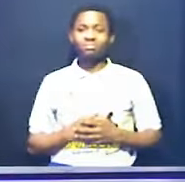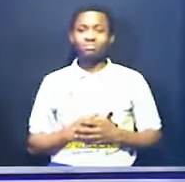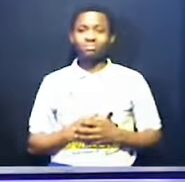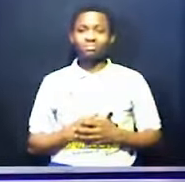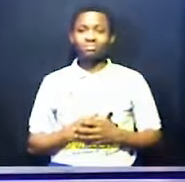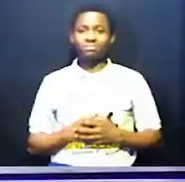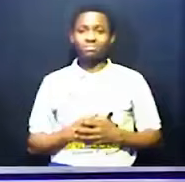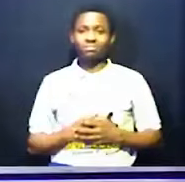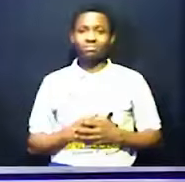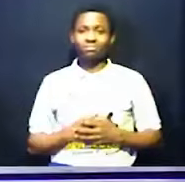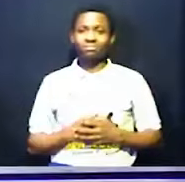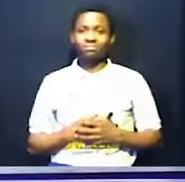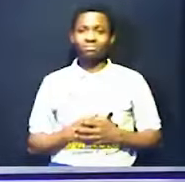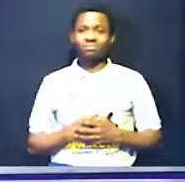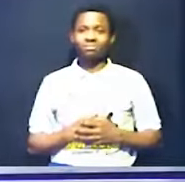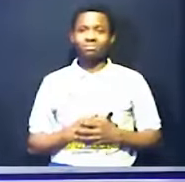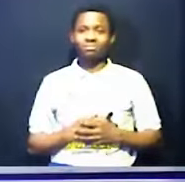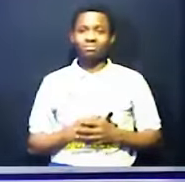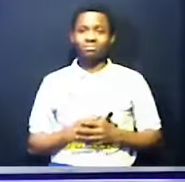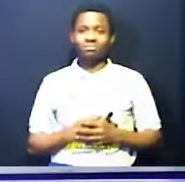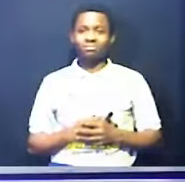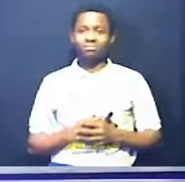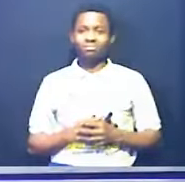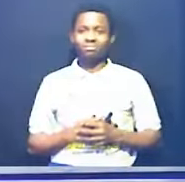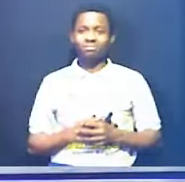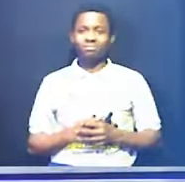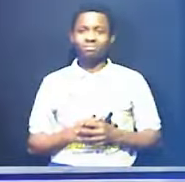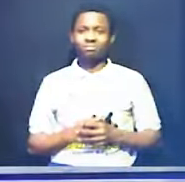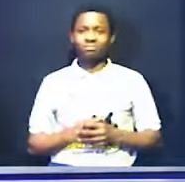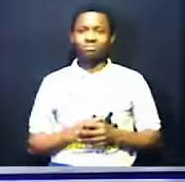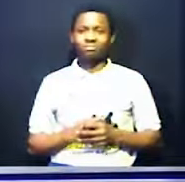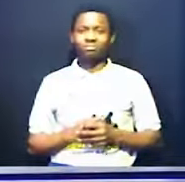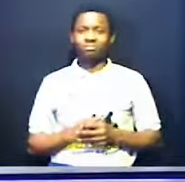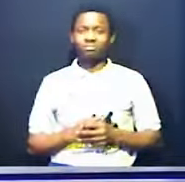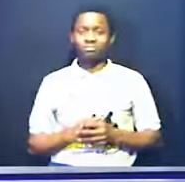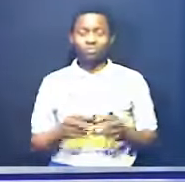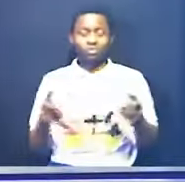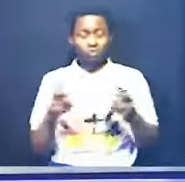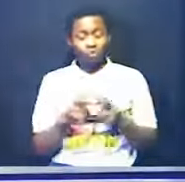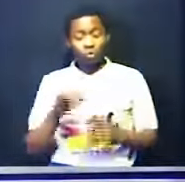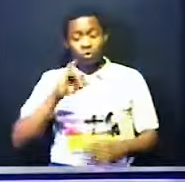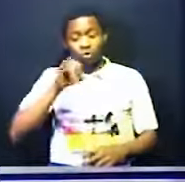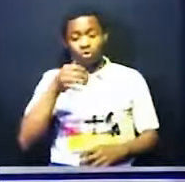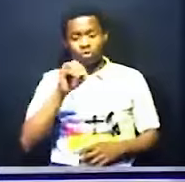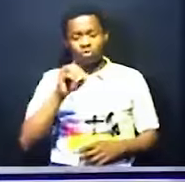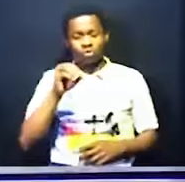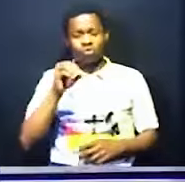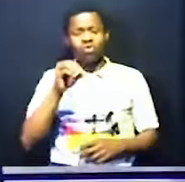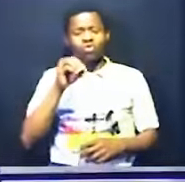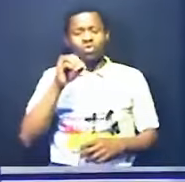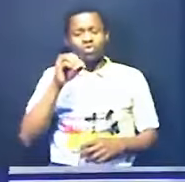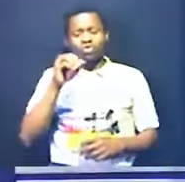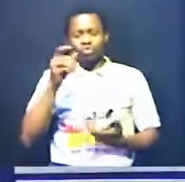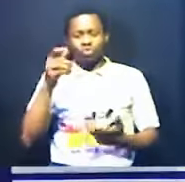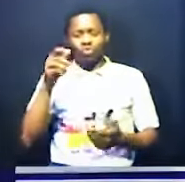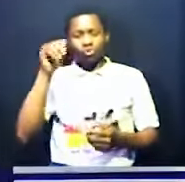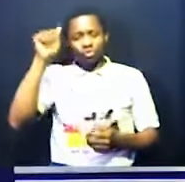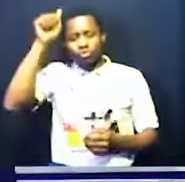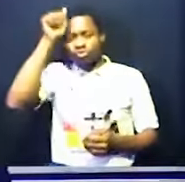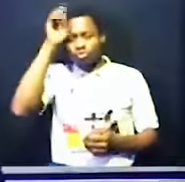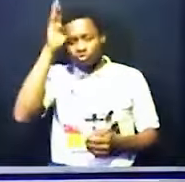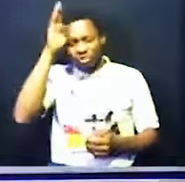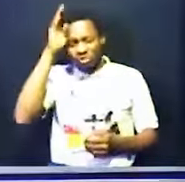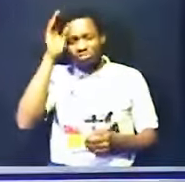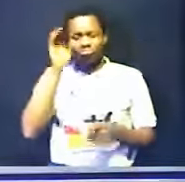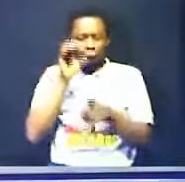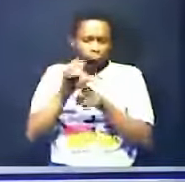So Absalom Joab was forced by Absalom to take him to the father. And you are Absalom said,